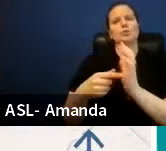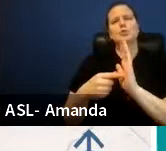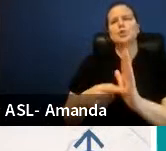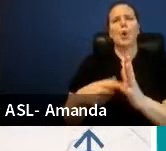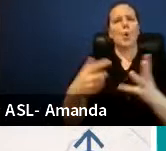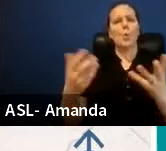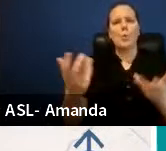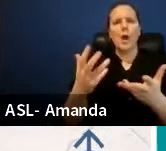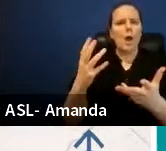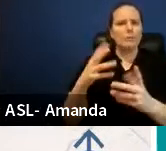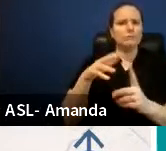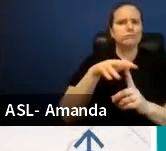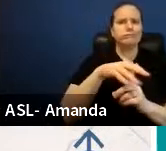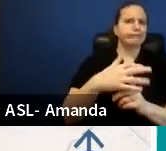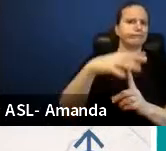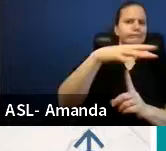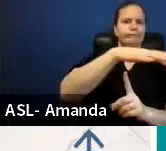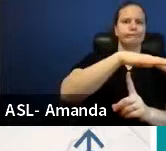about